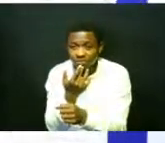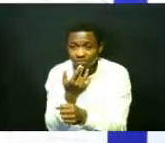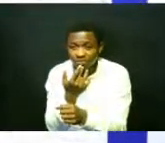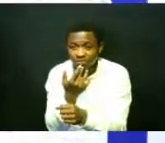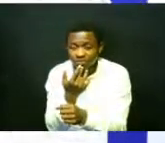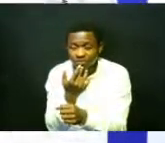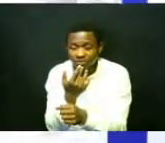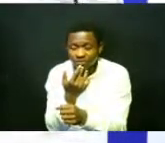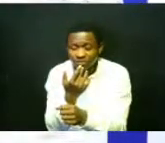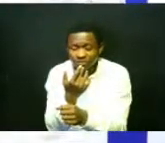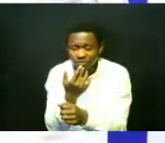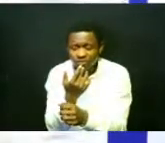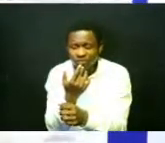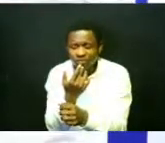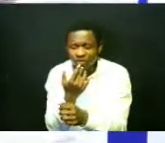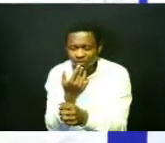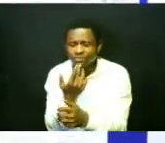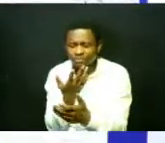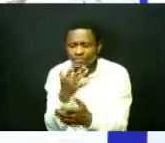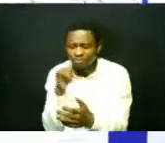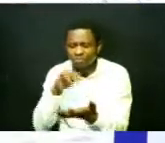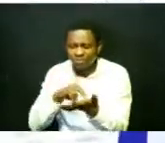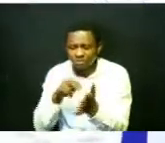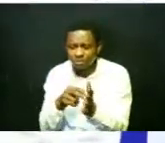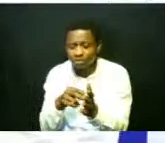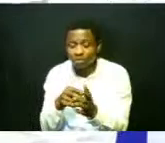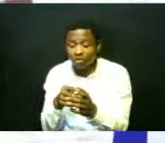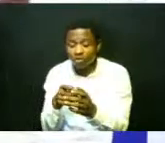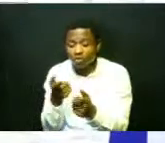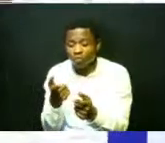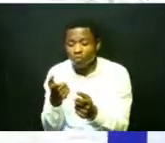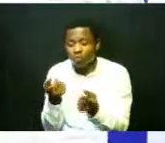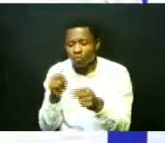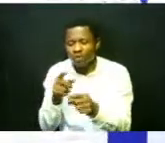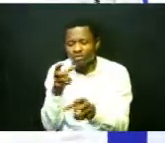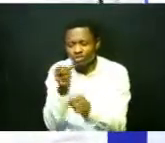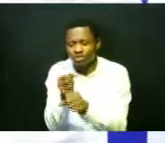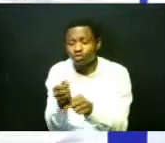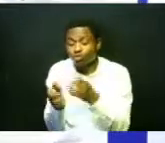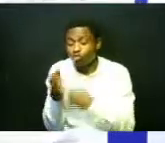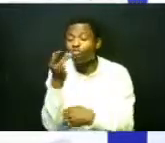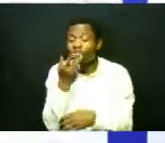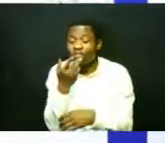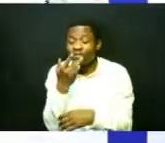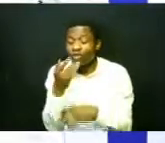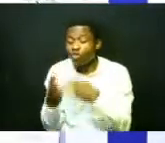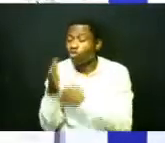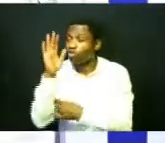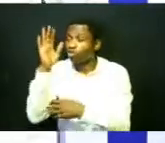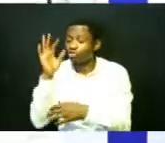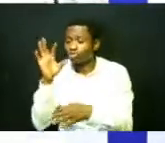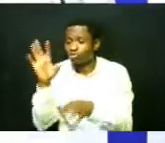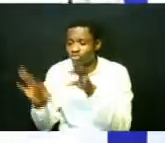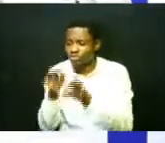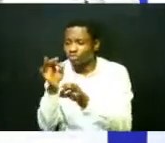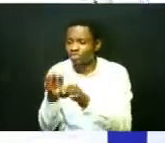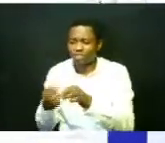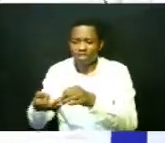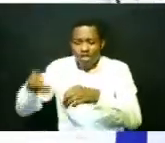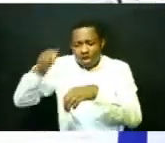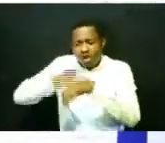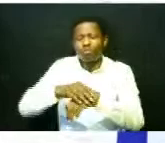upon spirit. The spirit of the Lord comes upon them. And the power of the Most